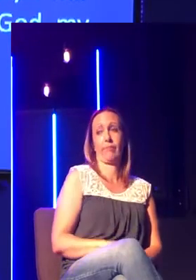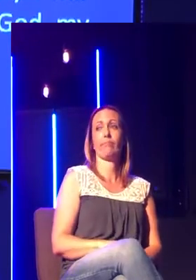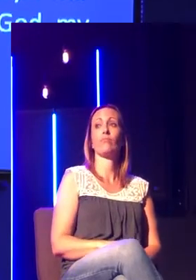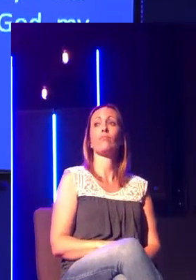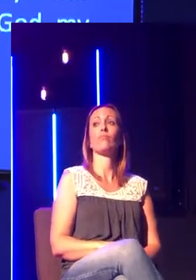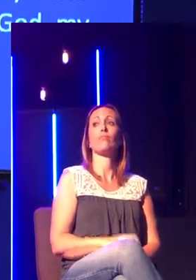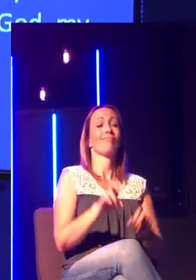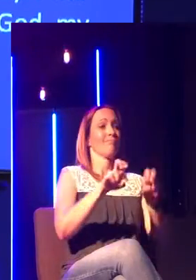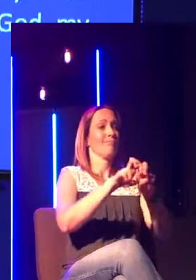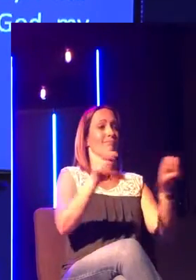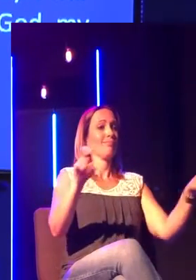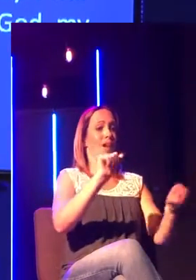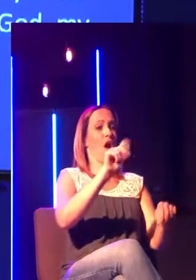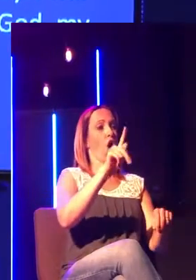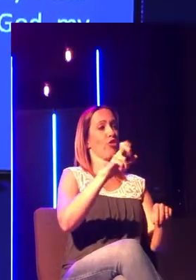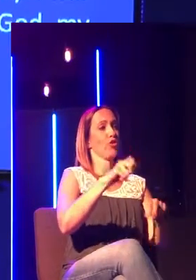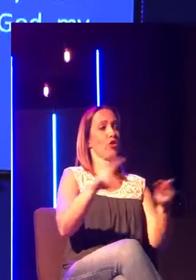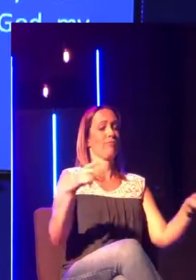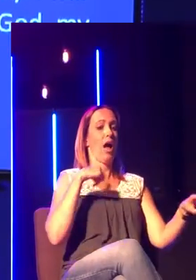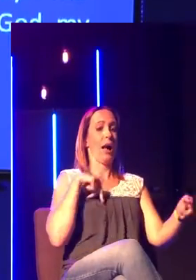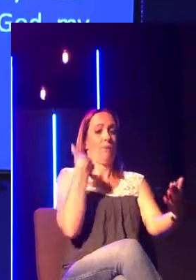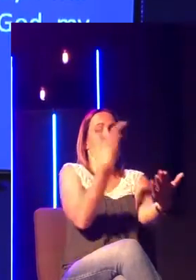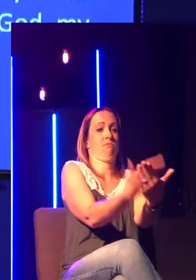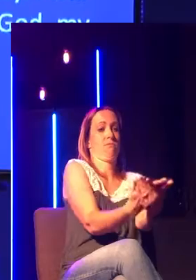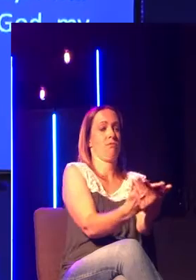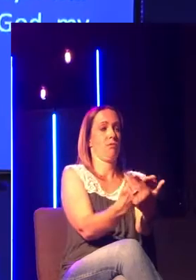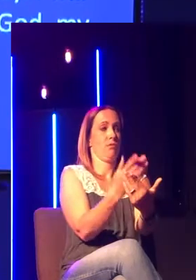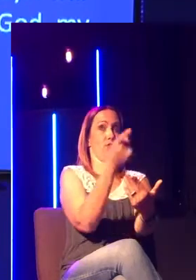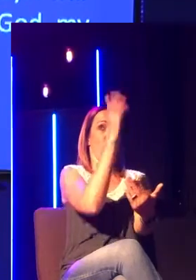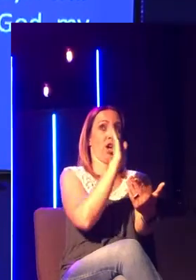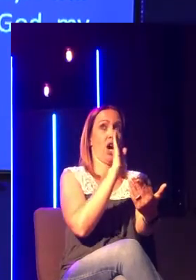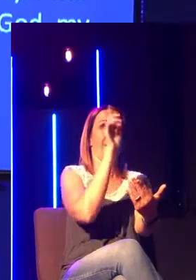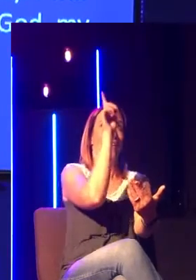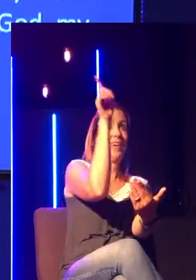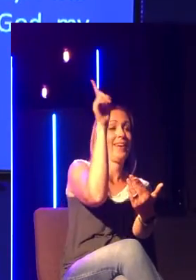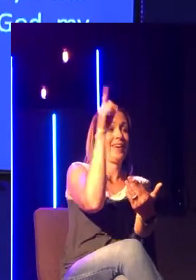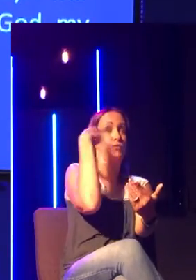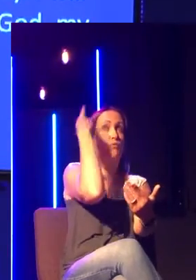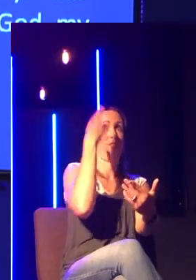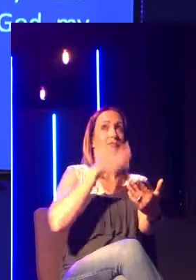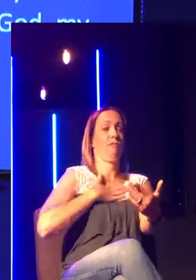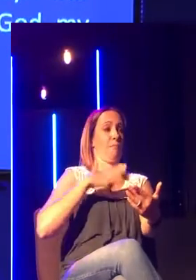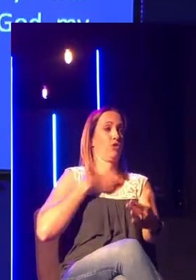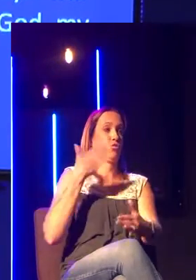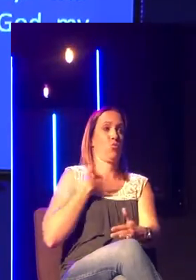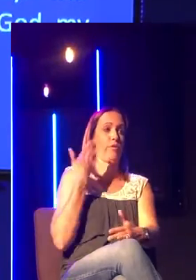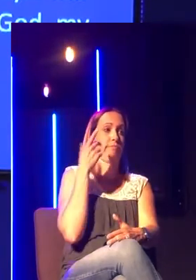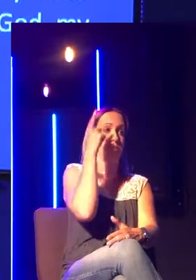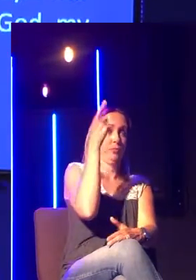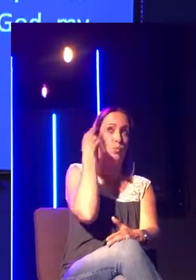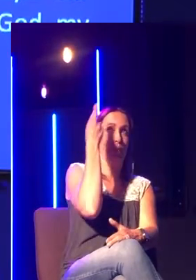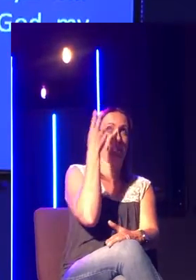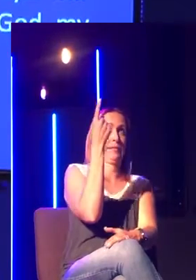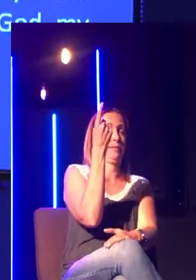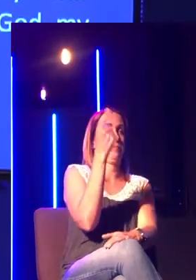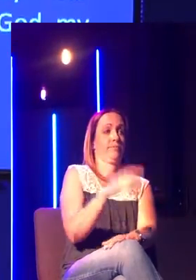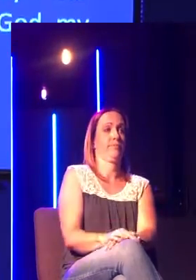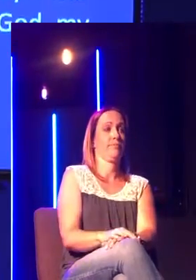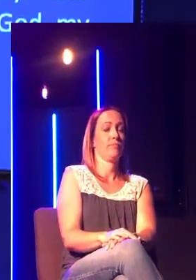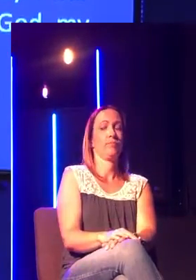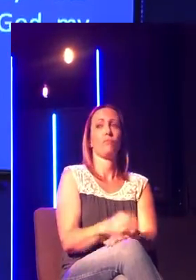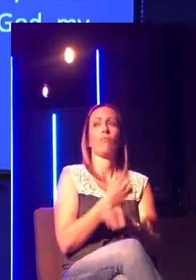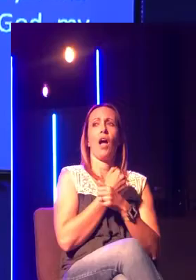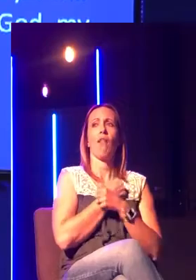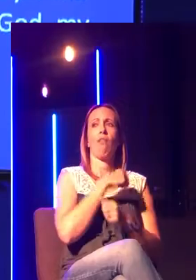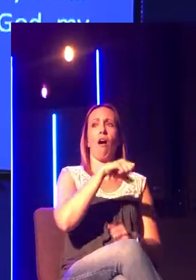the source of all my joy. God is the source of my joy. I love what it